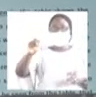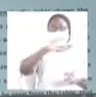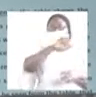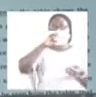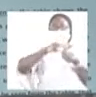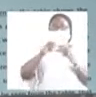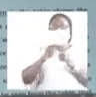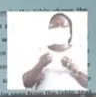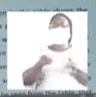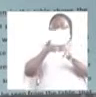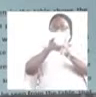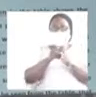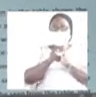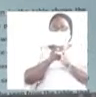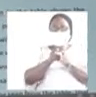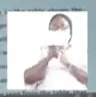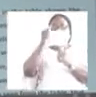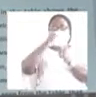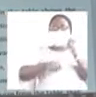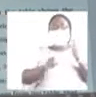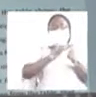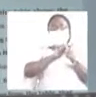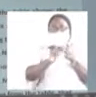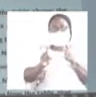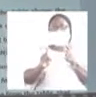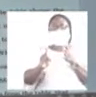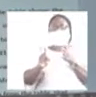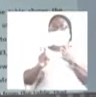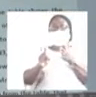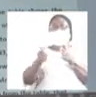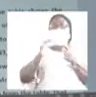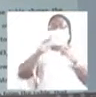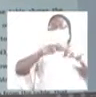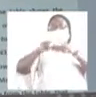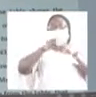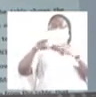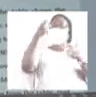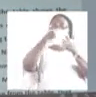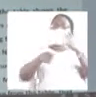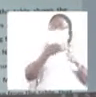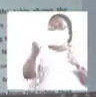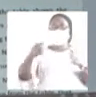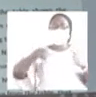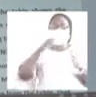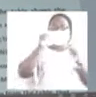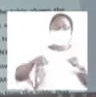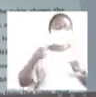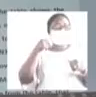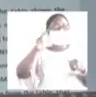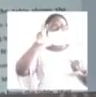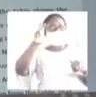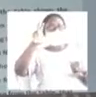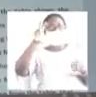At 2,004, 20 dozens were bought. At 1,008, 30.